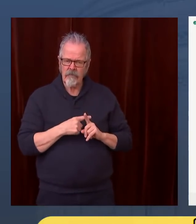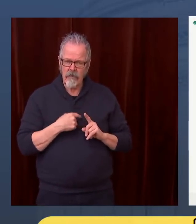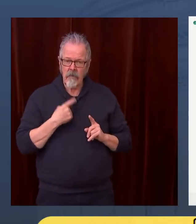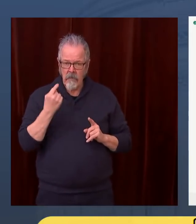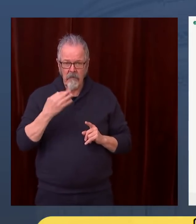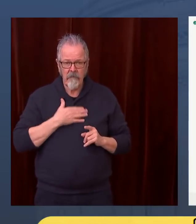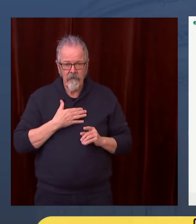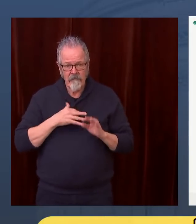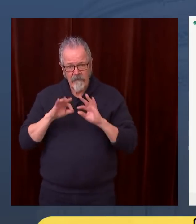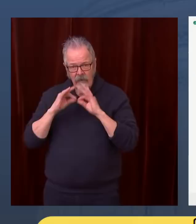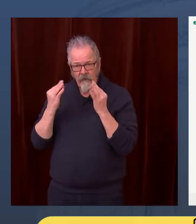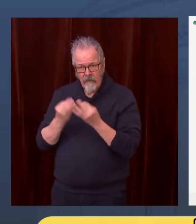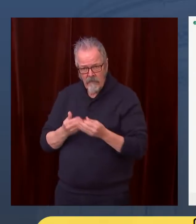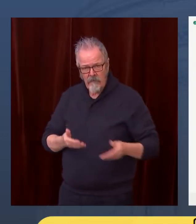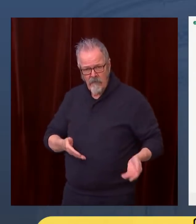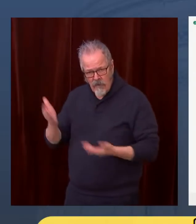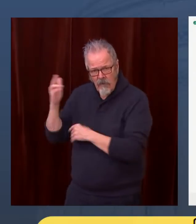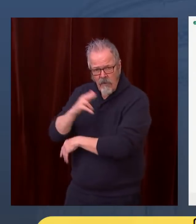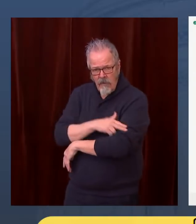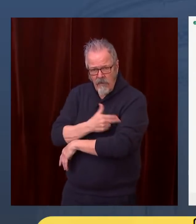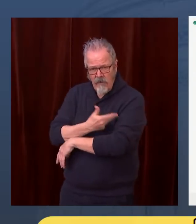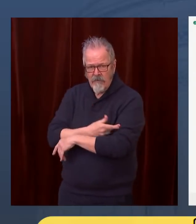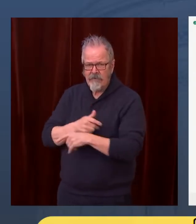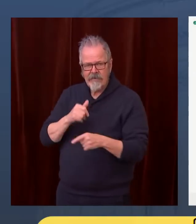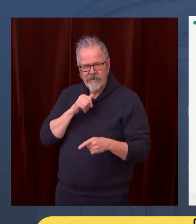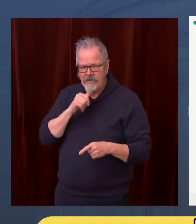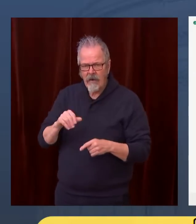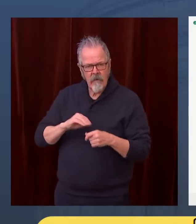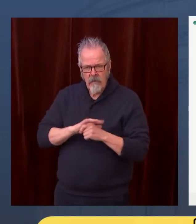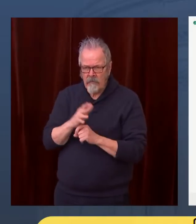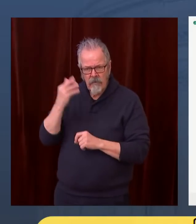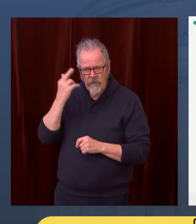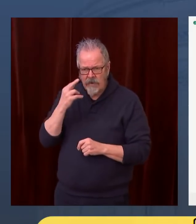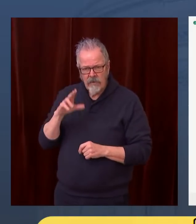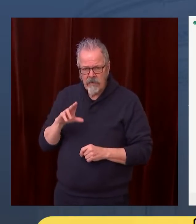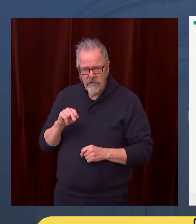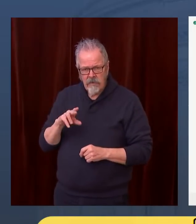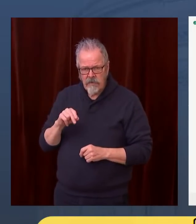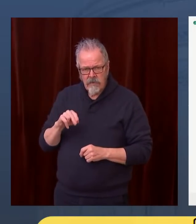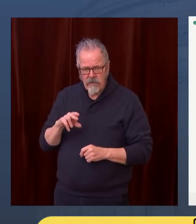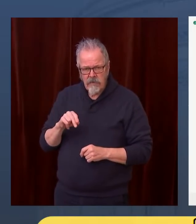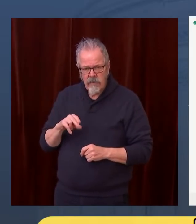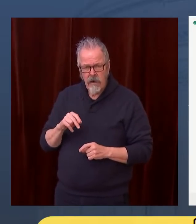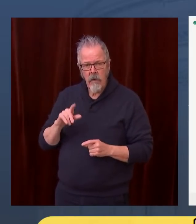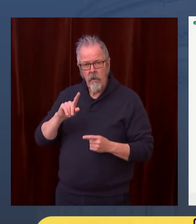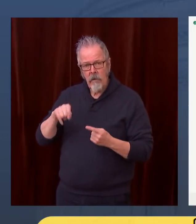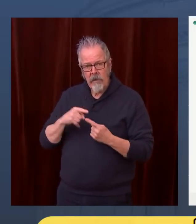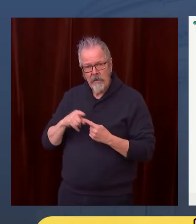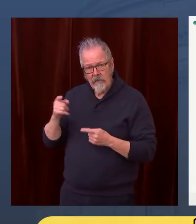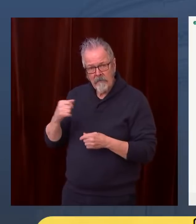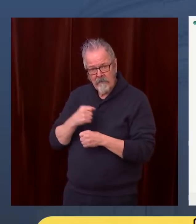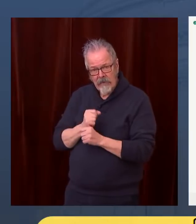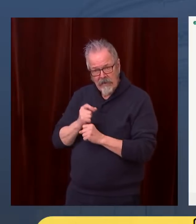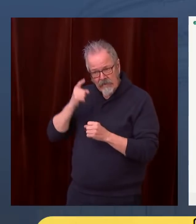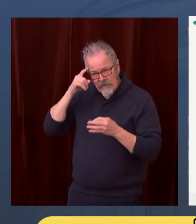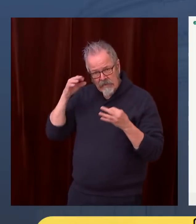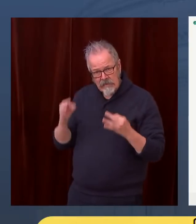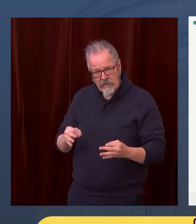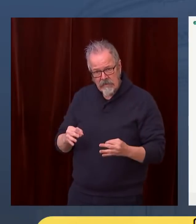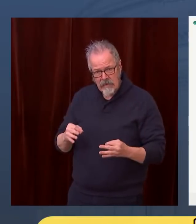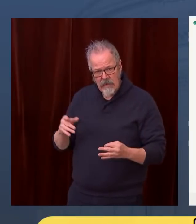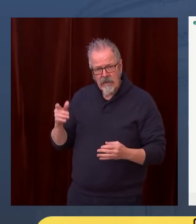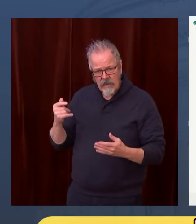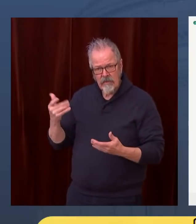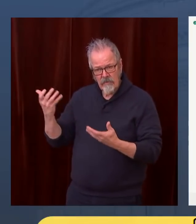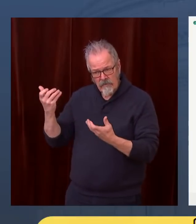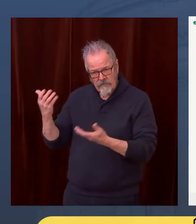They're in for a reason that's not COVID. When the decision was being made for admission, that